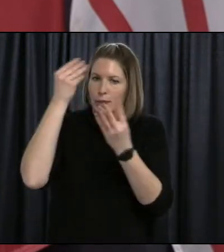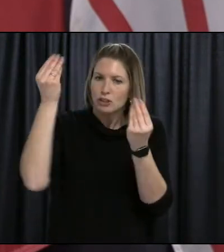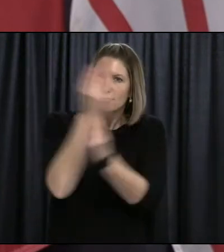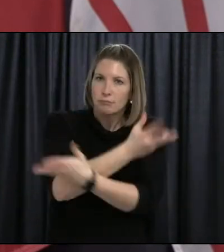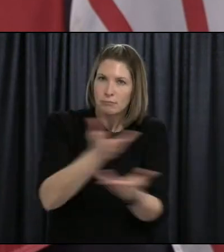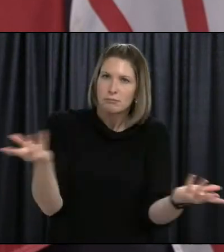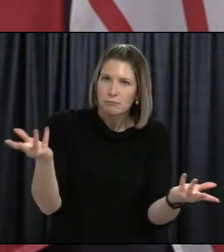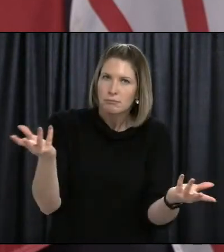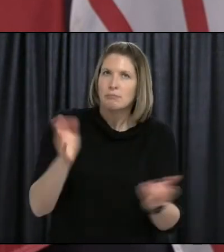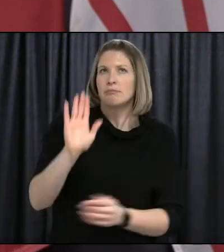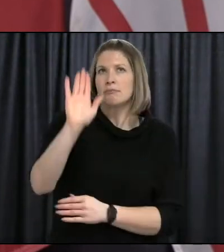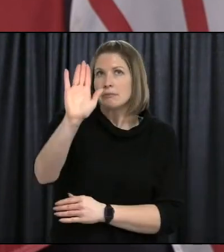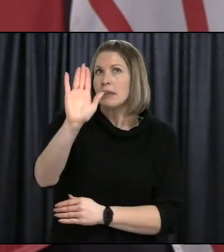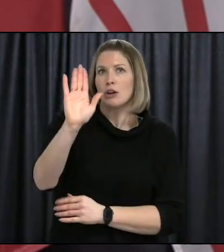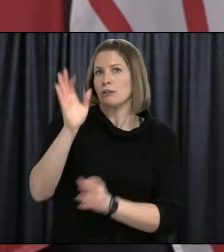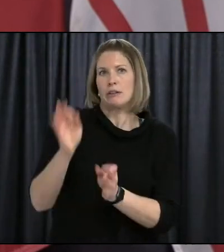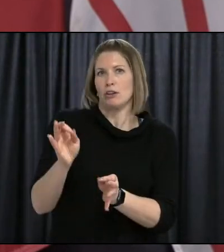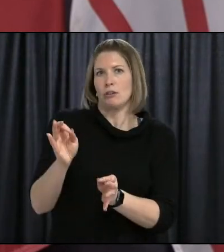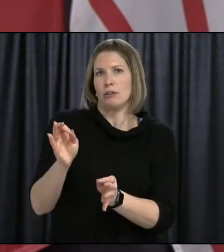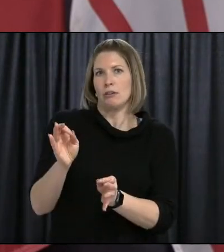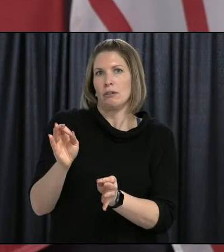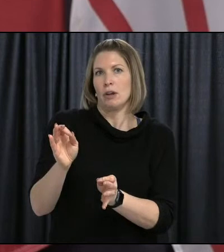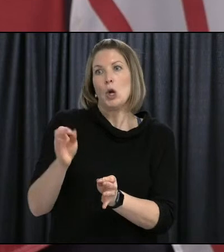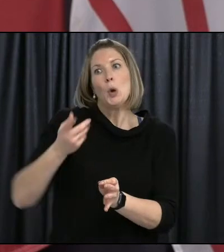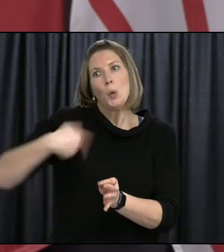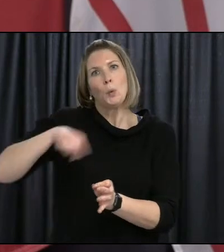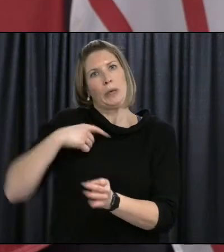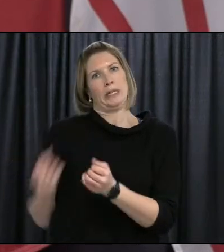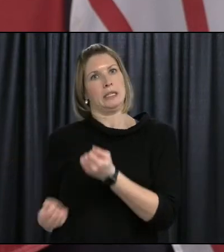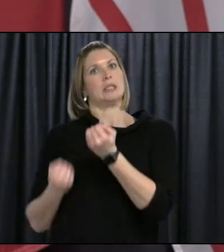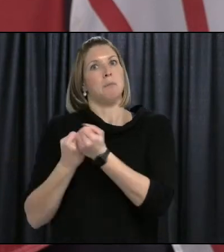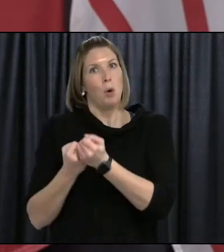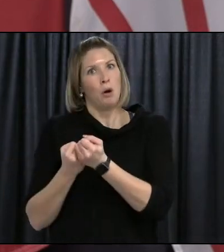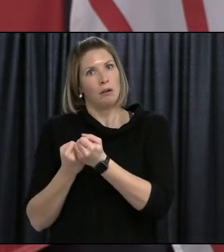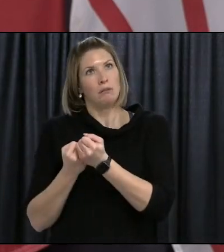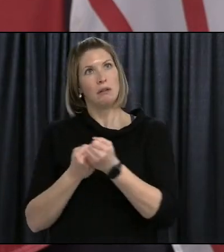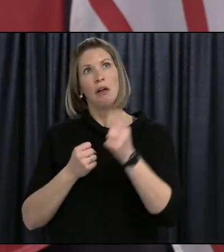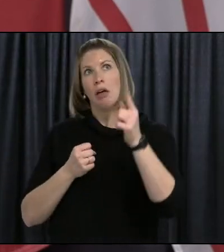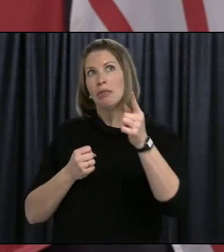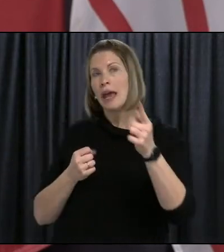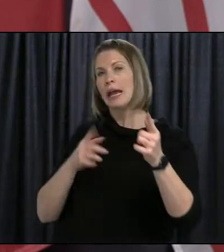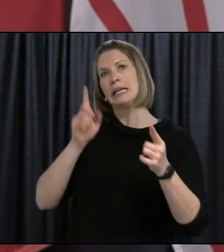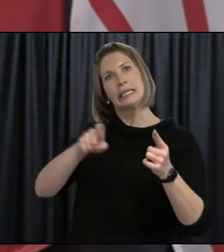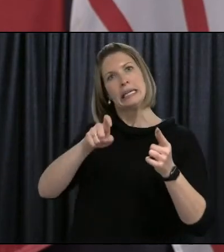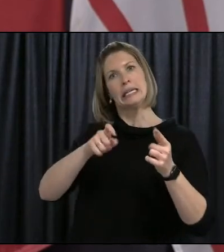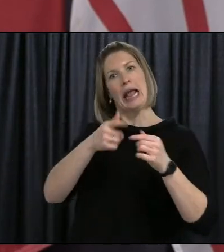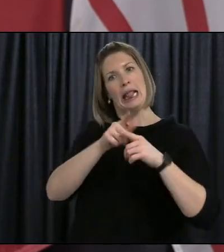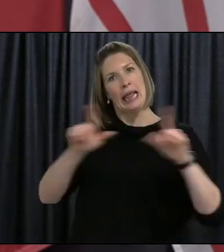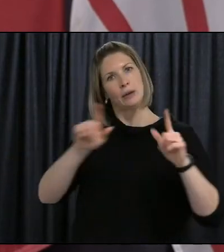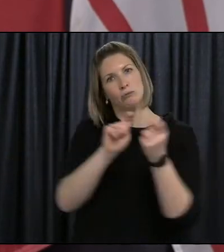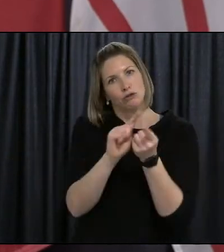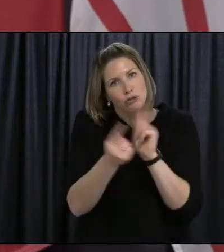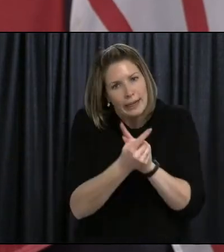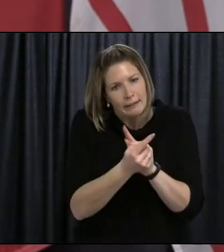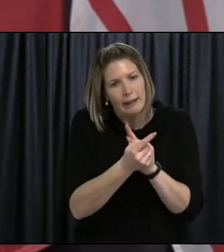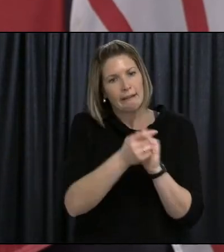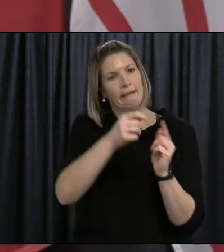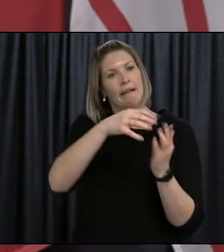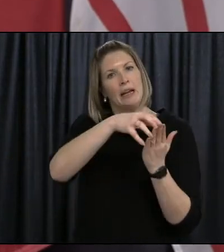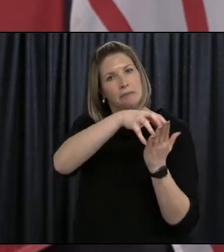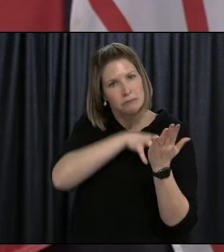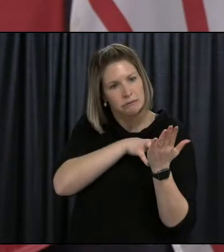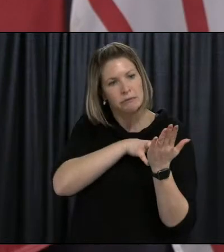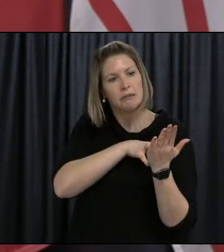to support them. And today was the first day that they felt they were able to, given language translation issues and other